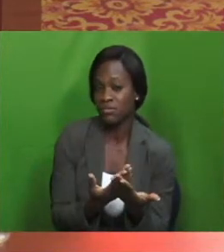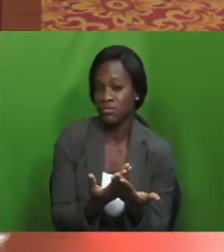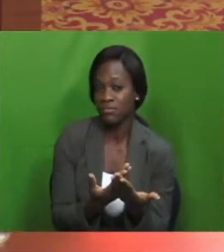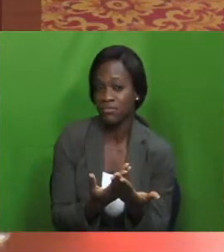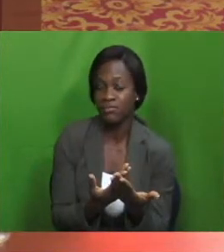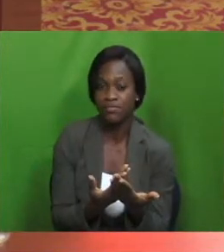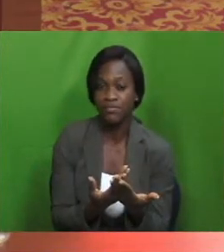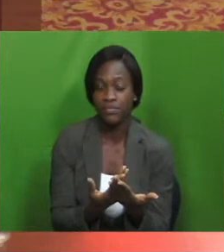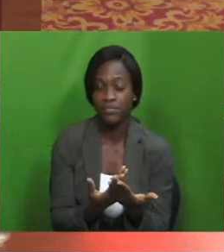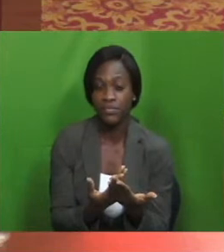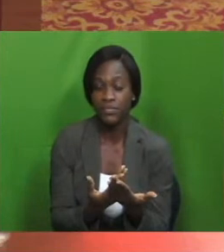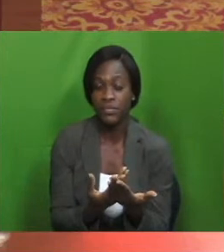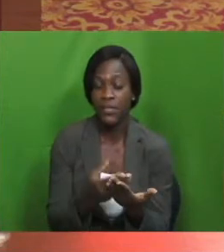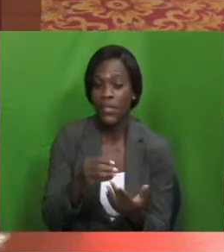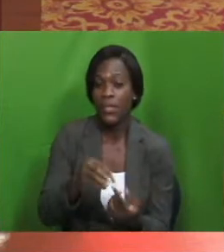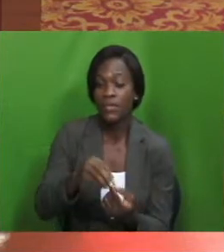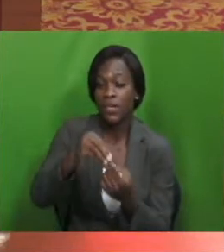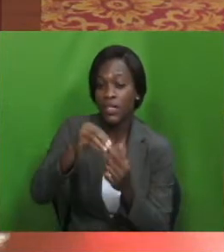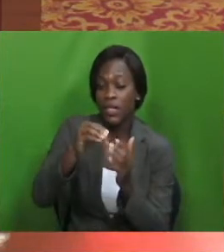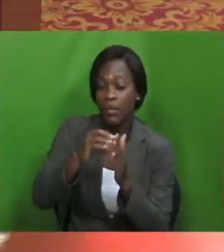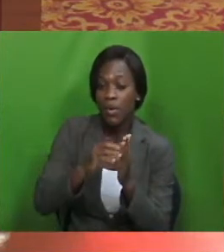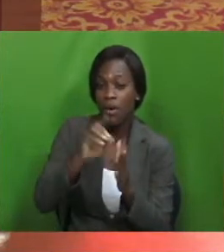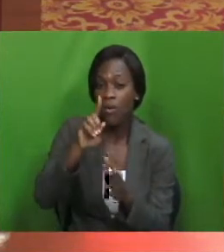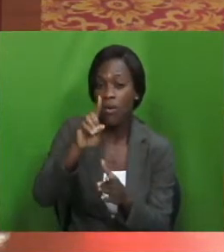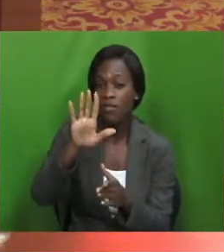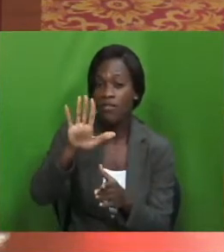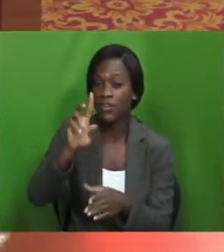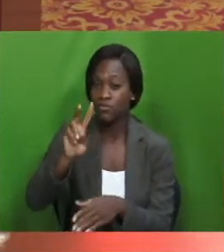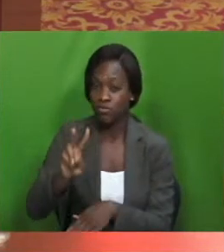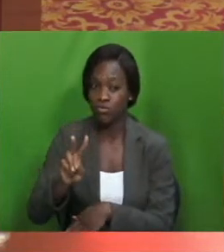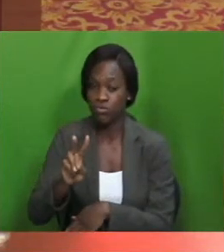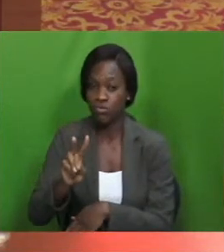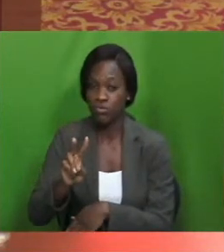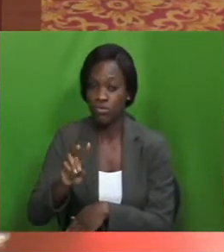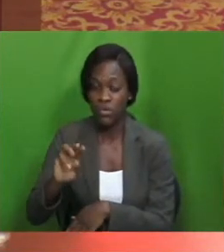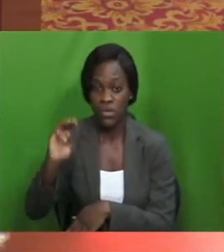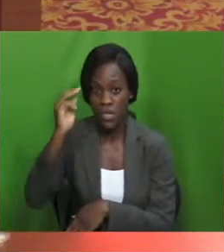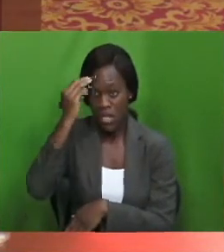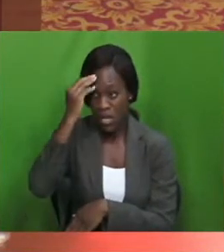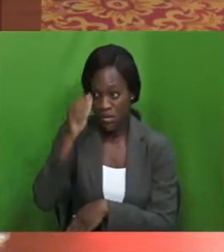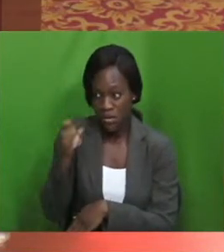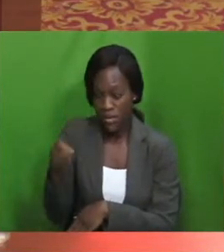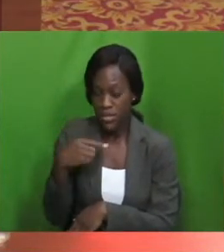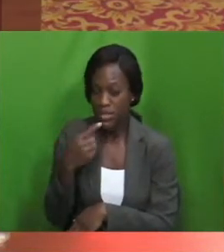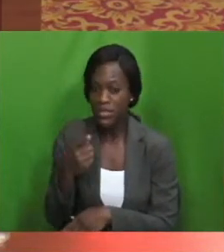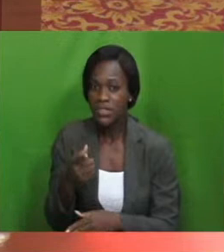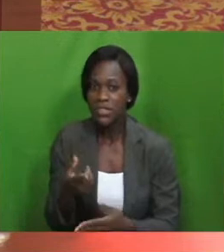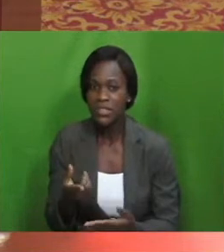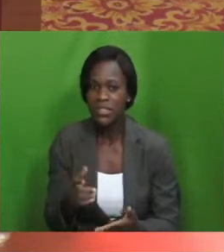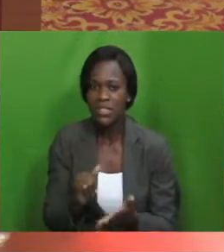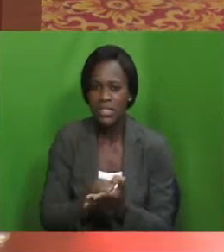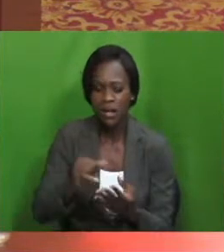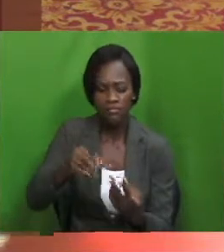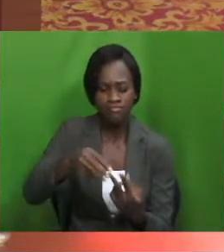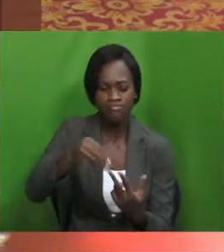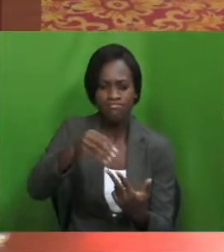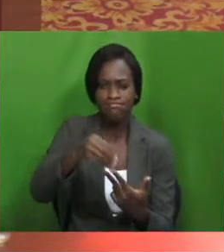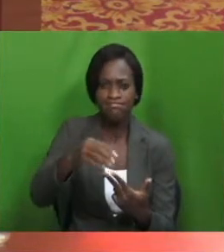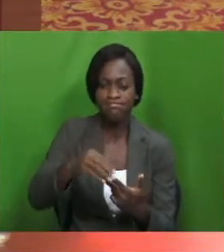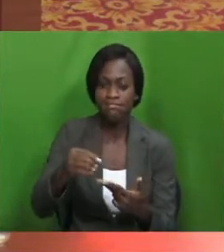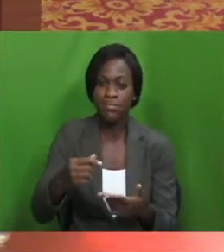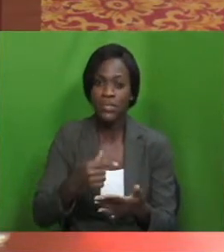quoted, in particular paragraph 152. The Minister also updated the country on the status of some selected government